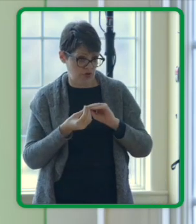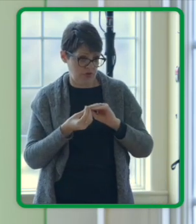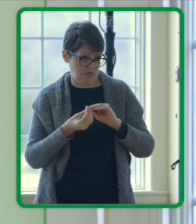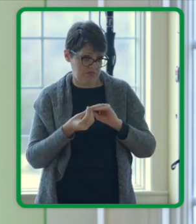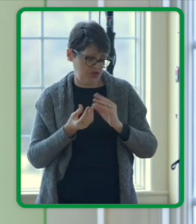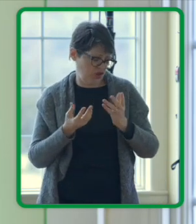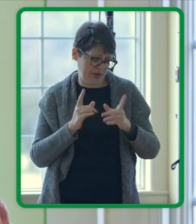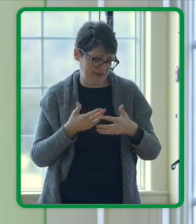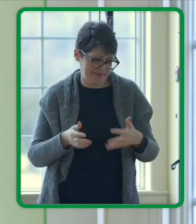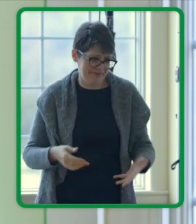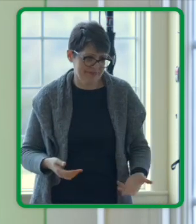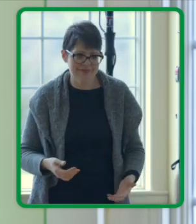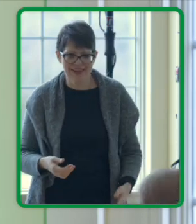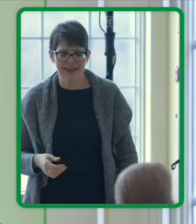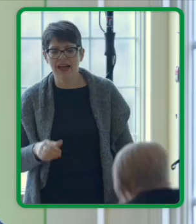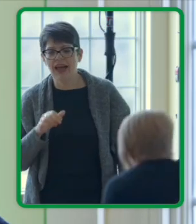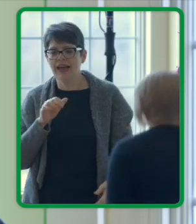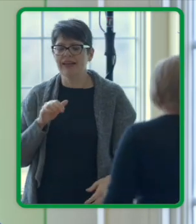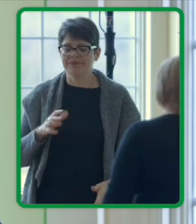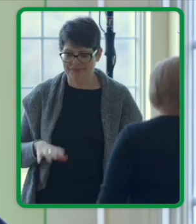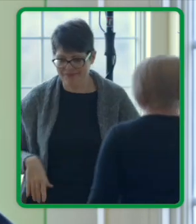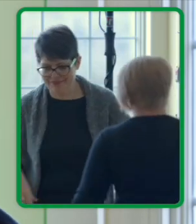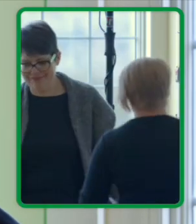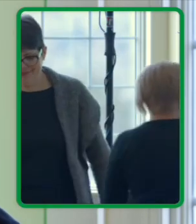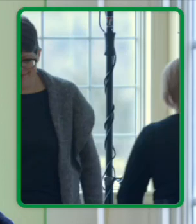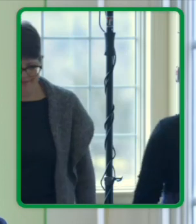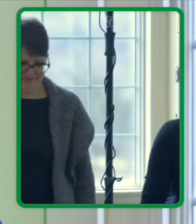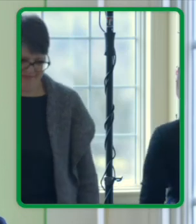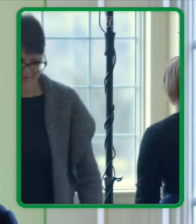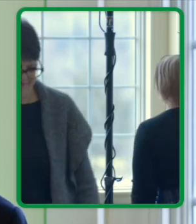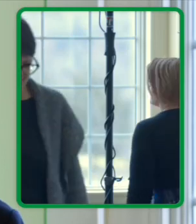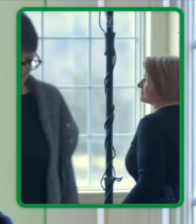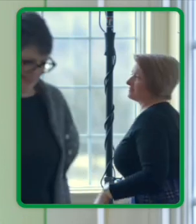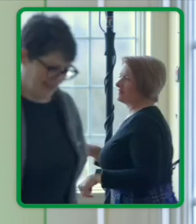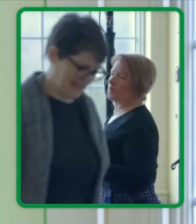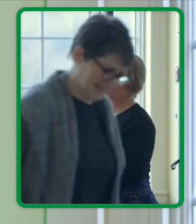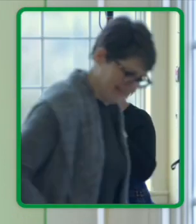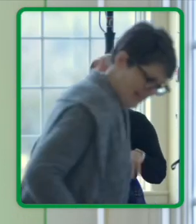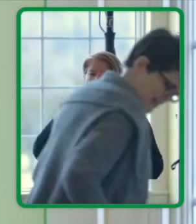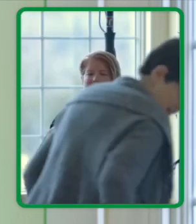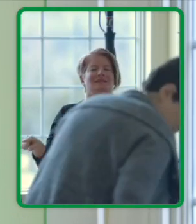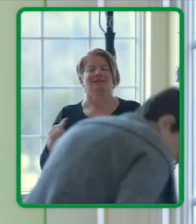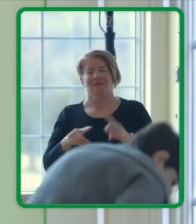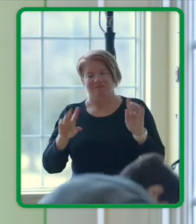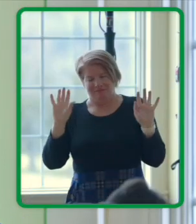door prize for like a quiz or something, so this could have been good for a quiz. So the numbers are